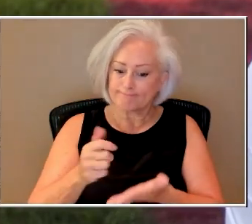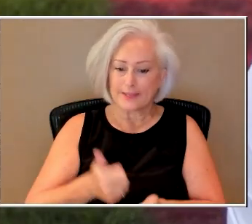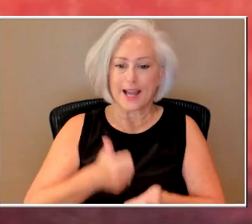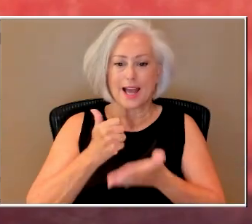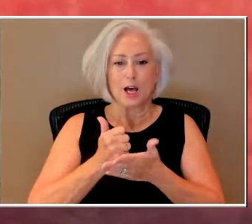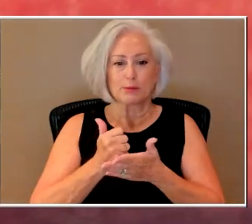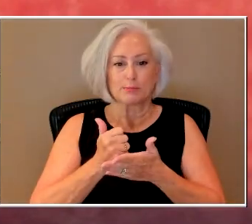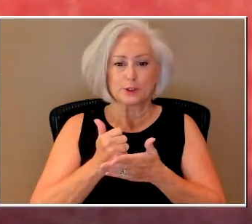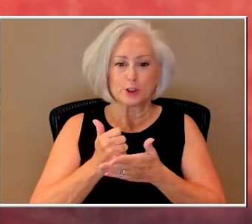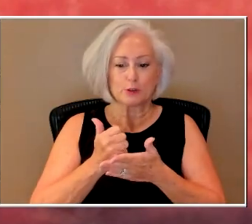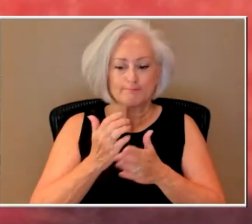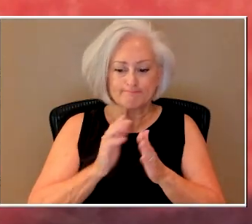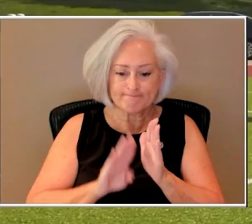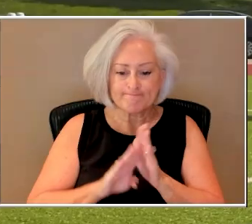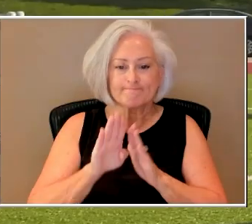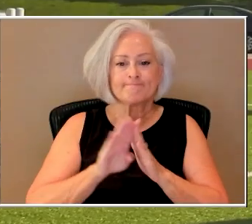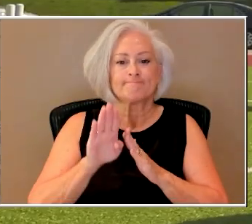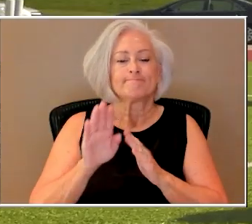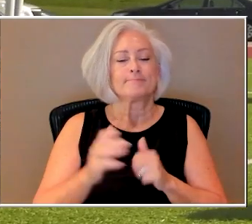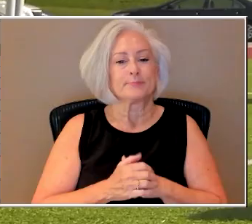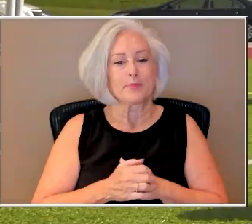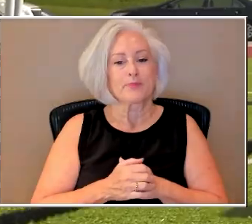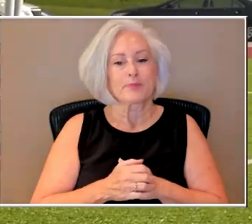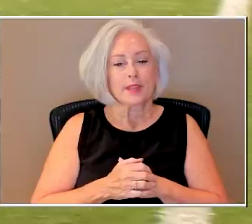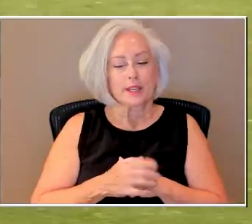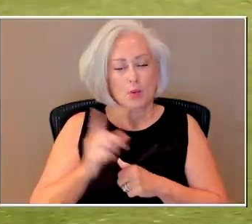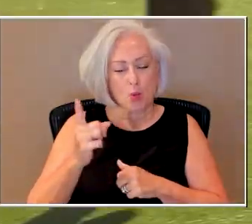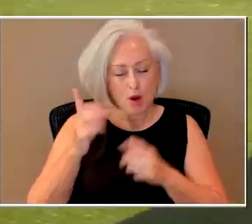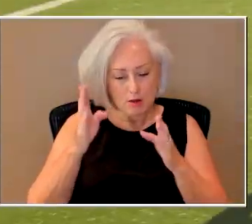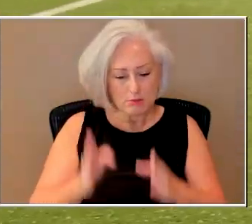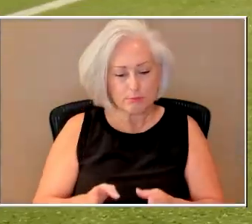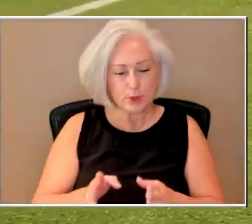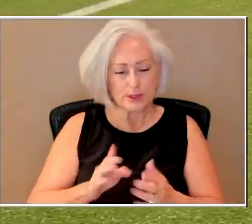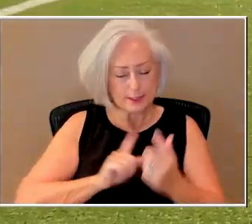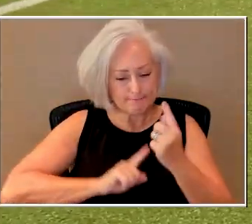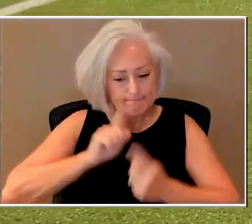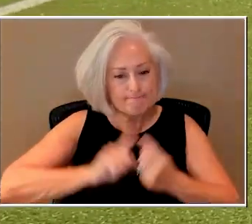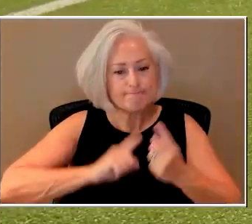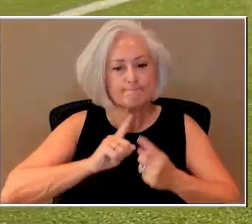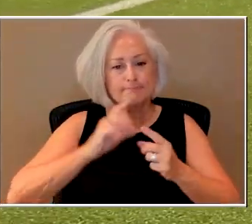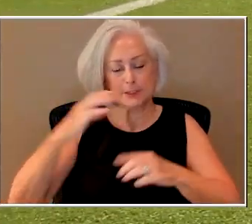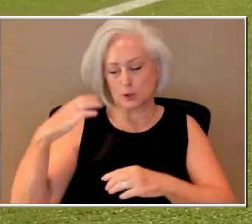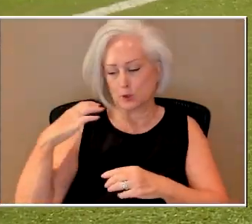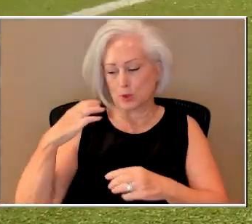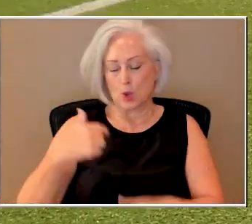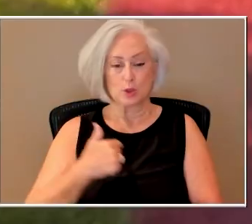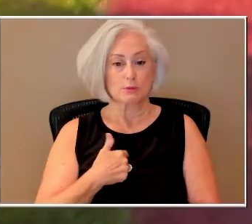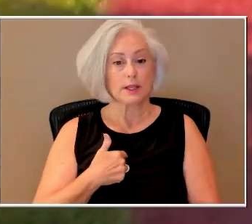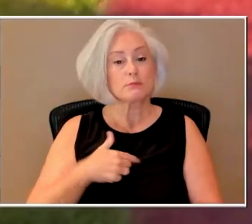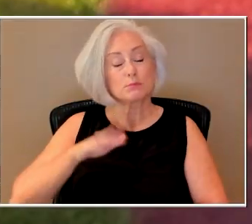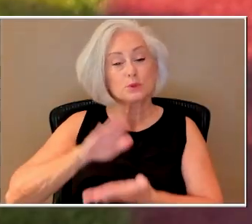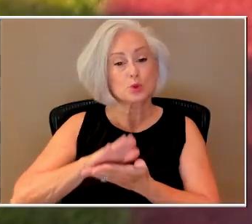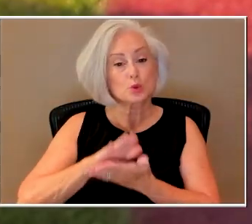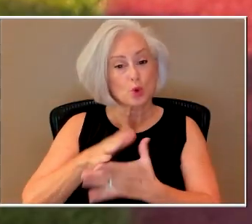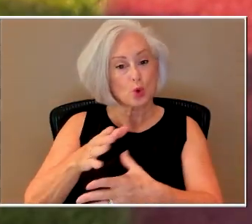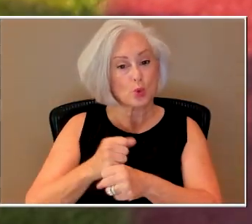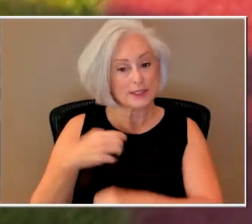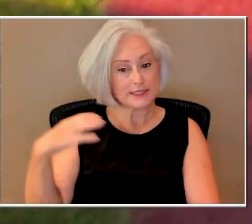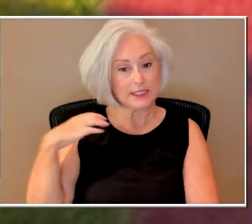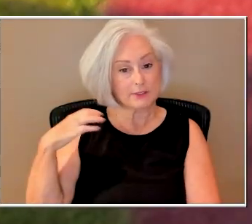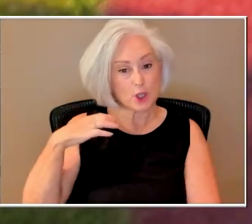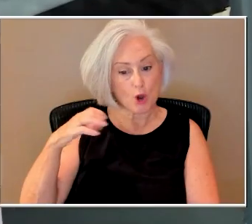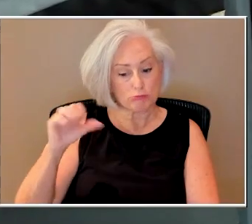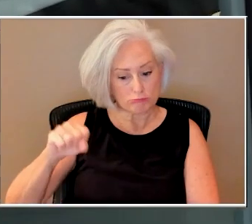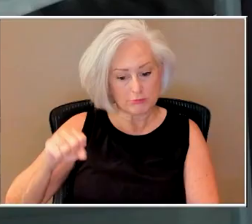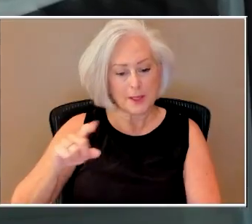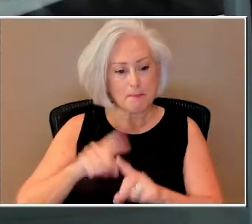at you and only try to coach you. Because at school, you're still getting coaching, but the coach has to look at 5 other